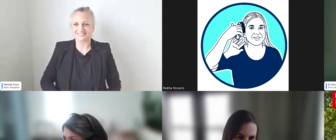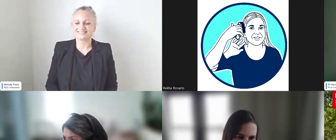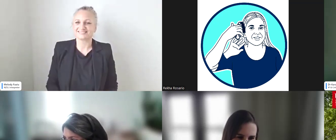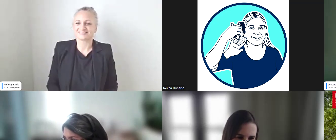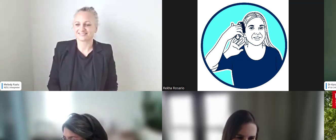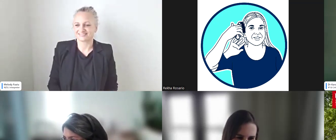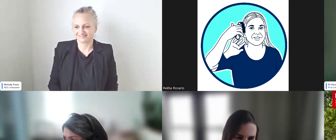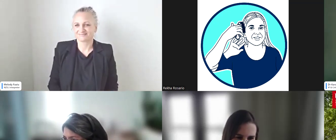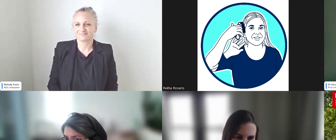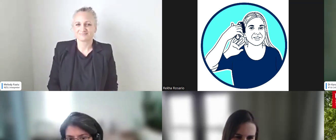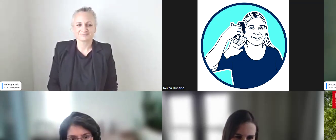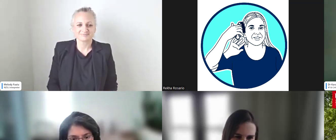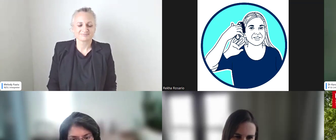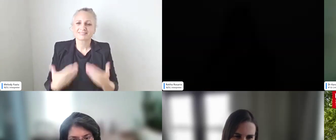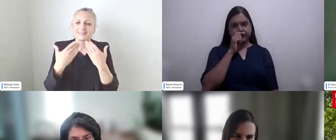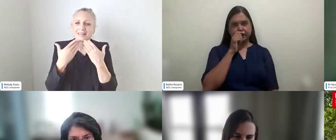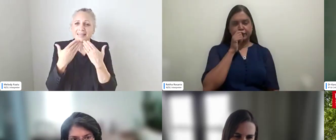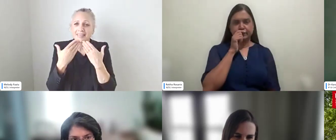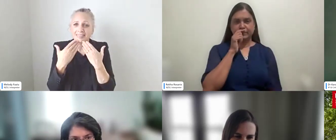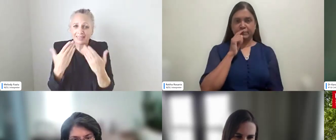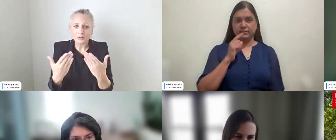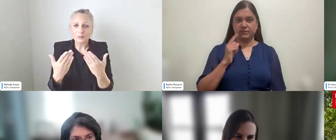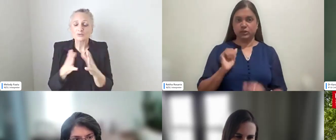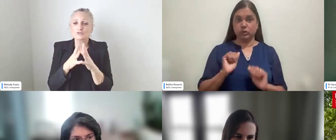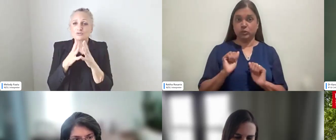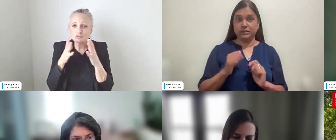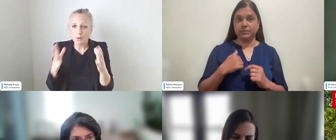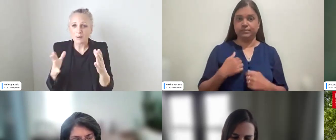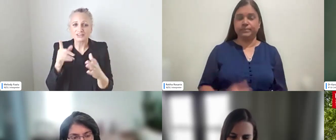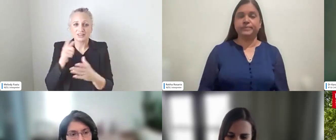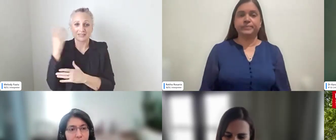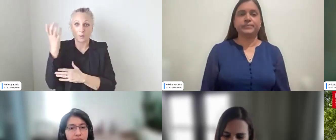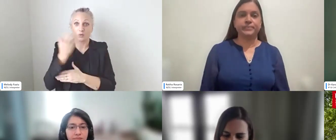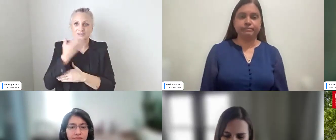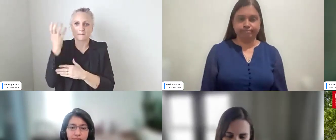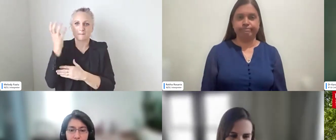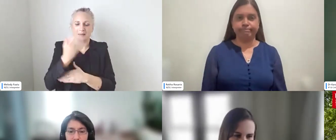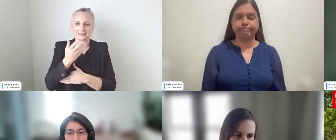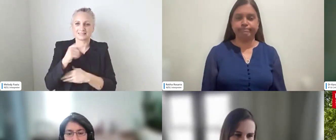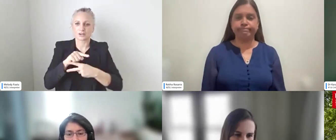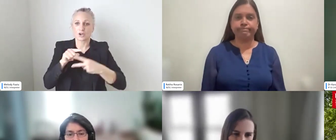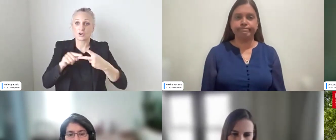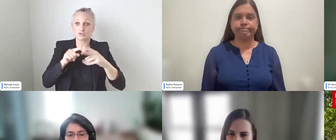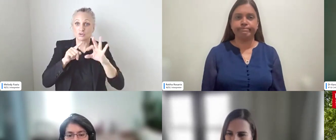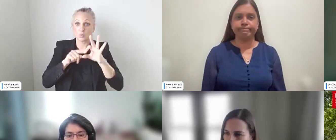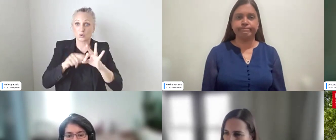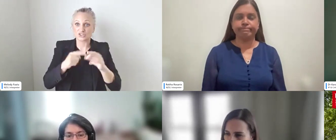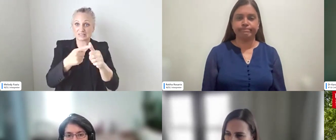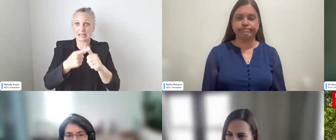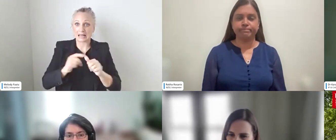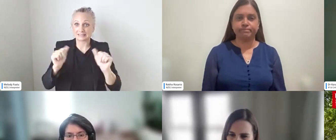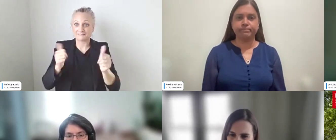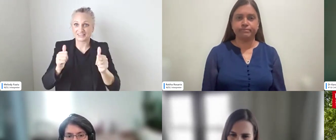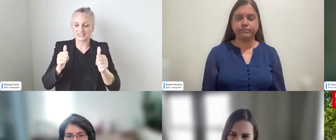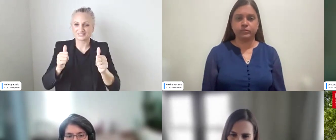Megan, thank you so much. That was absolutely amazing. The two questions that I have well and truly been answered in all